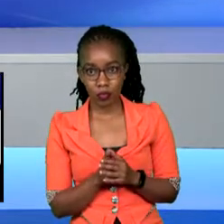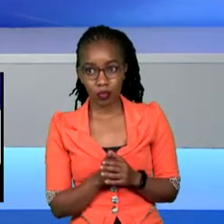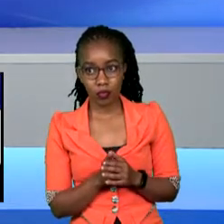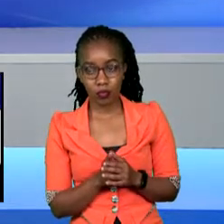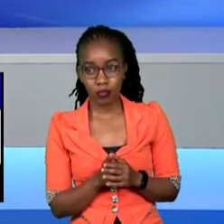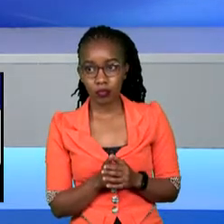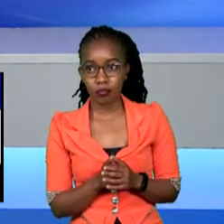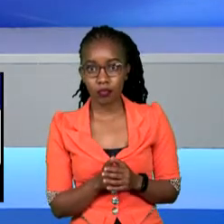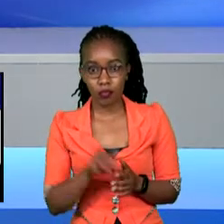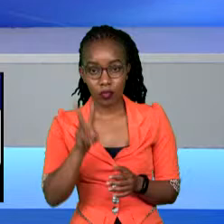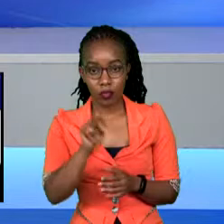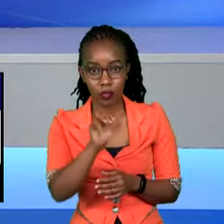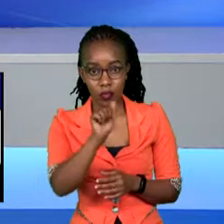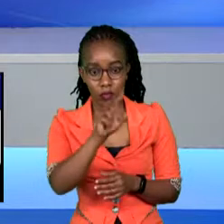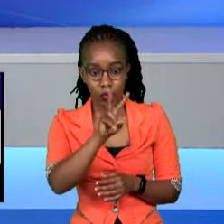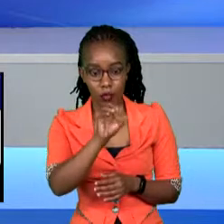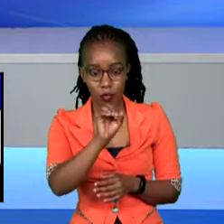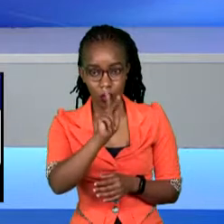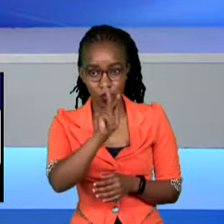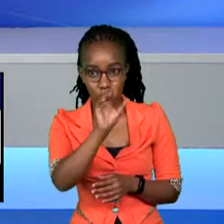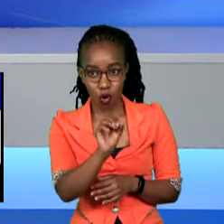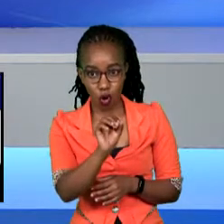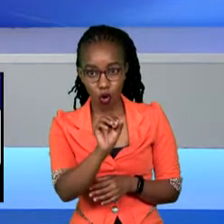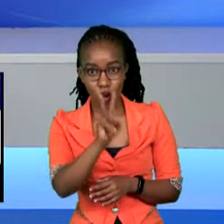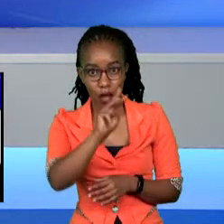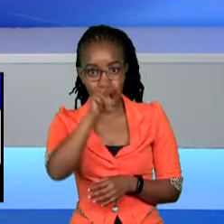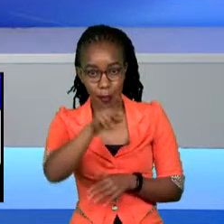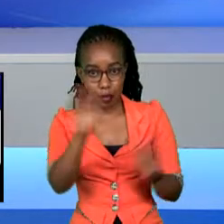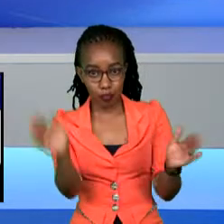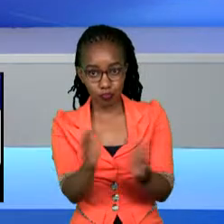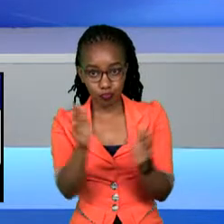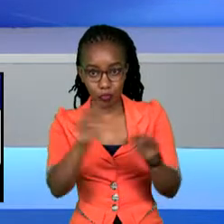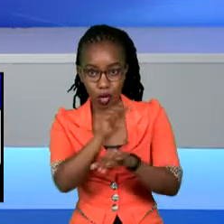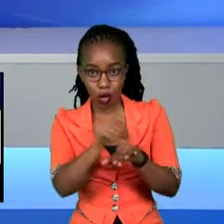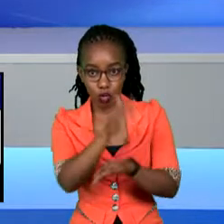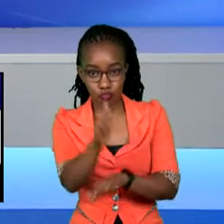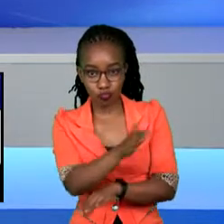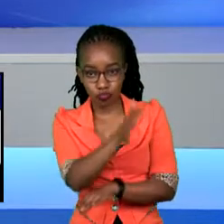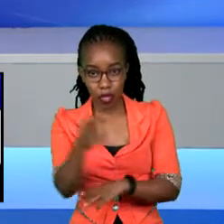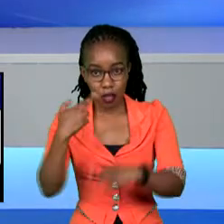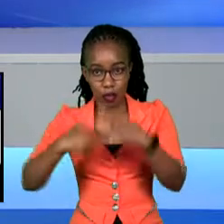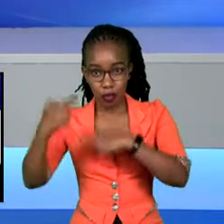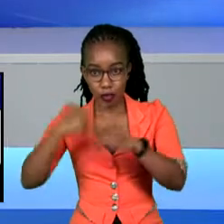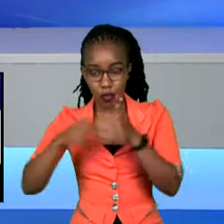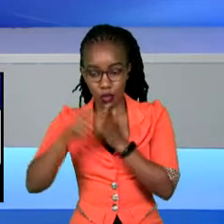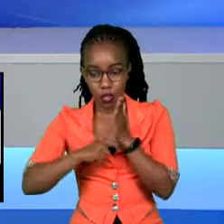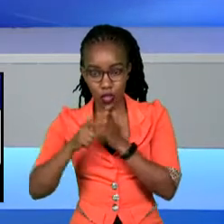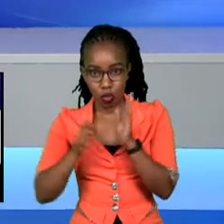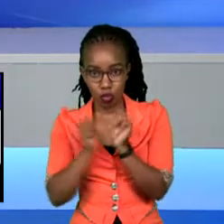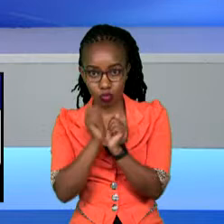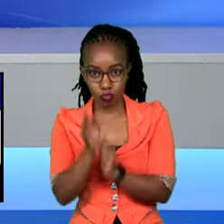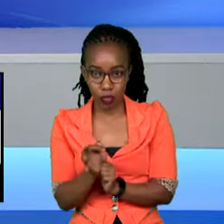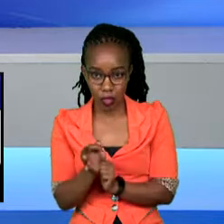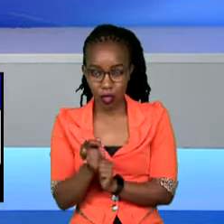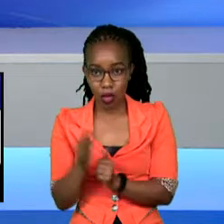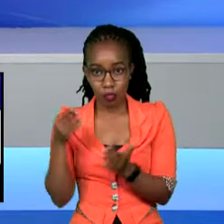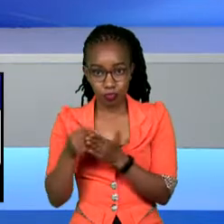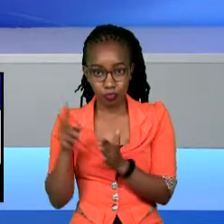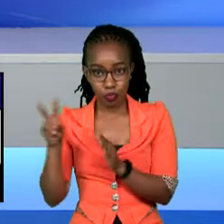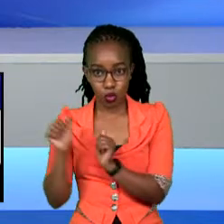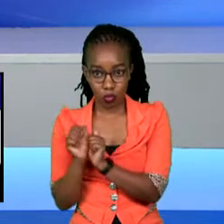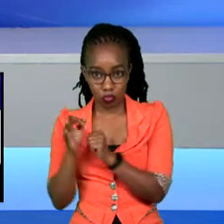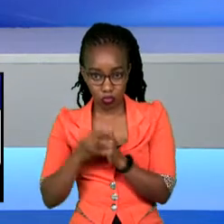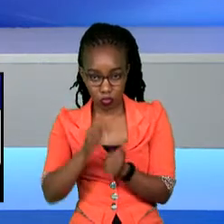later on. Mavoko Member of Parliament Patrick Makau has urged the National Assembly to repeal Section 13 of Finance Act 2018 that will